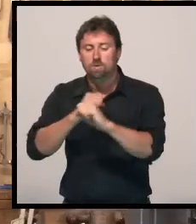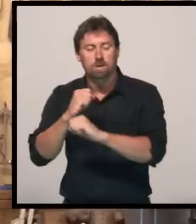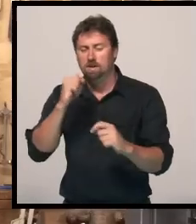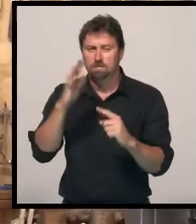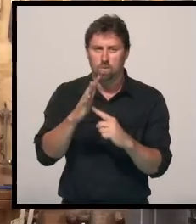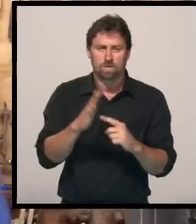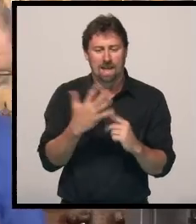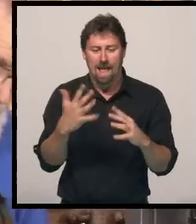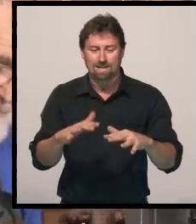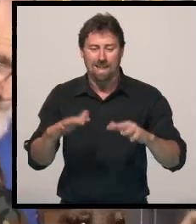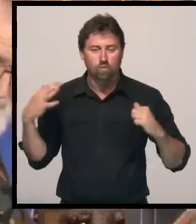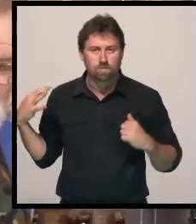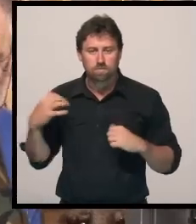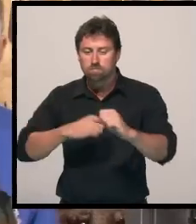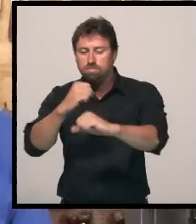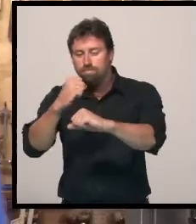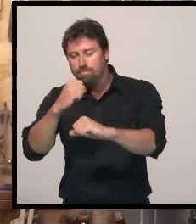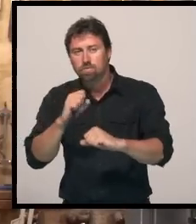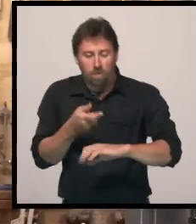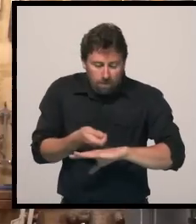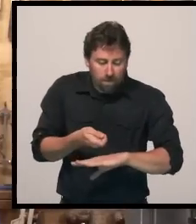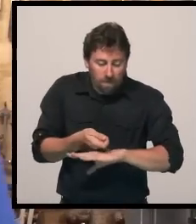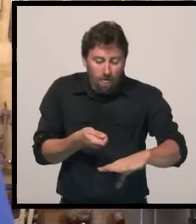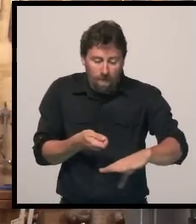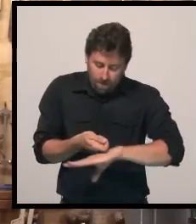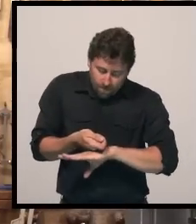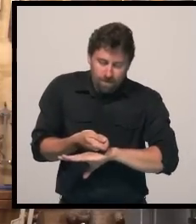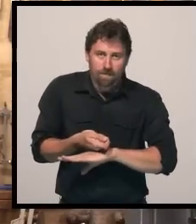If your hand's nowhere near it, you'll never cut yourself.